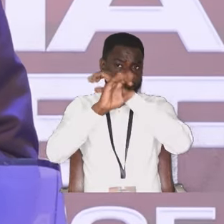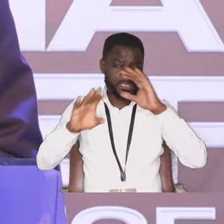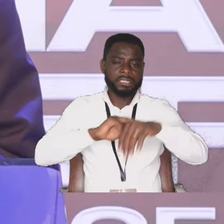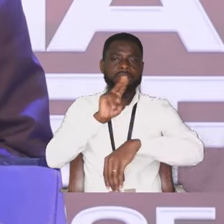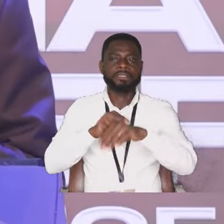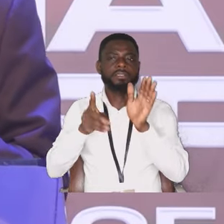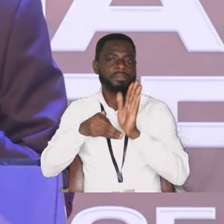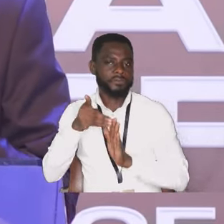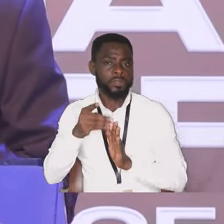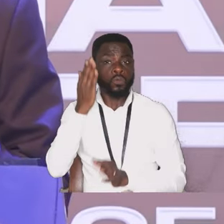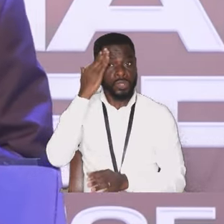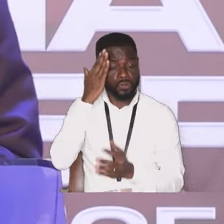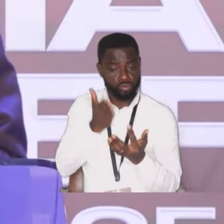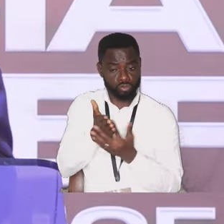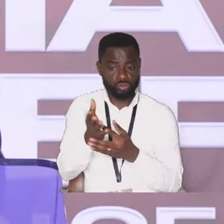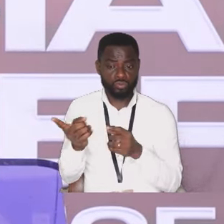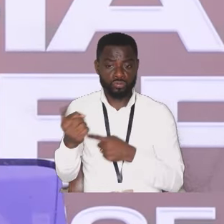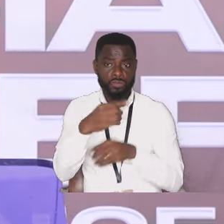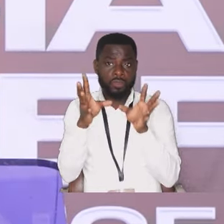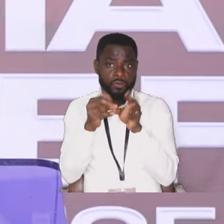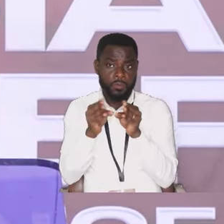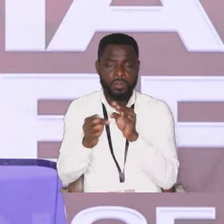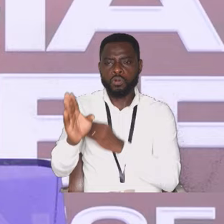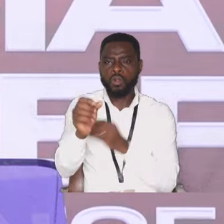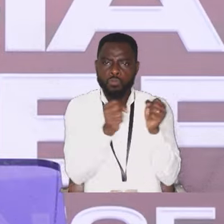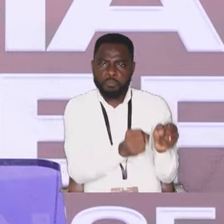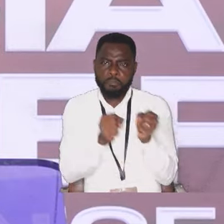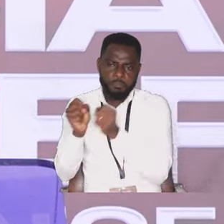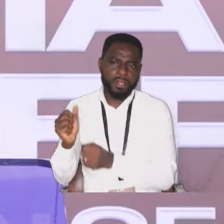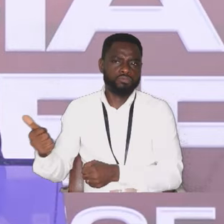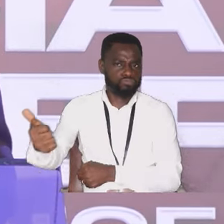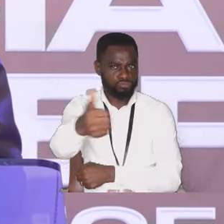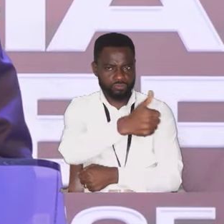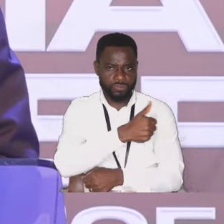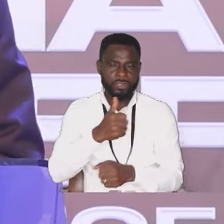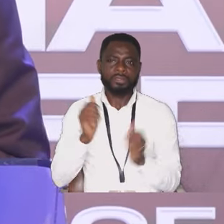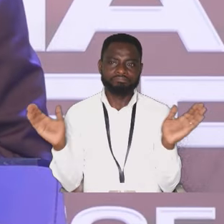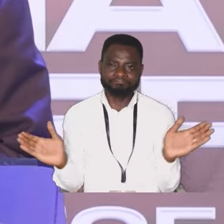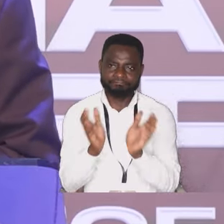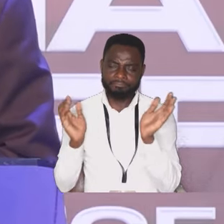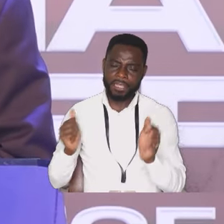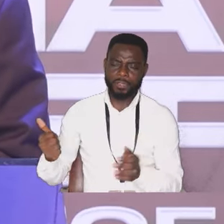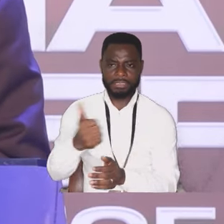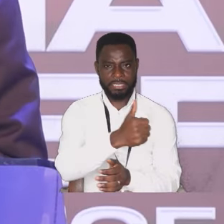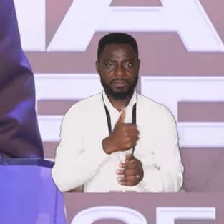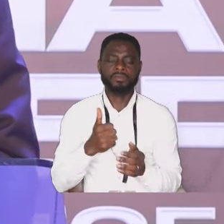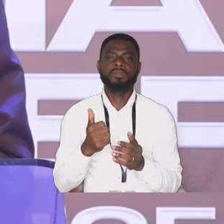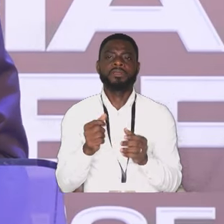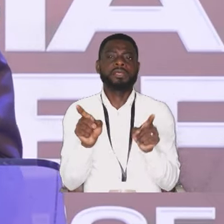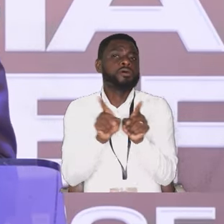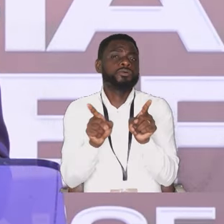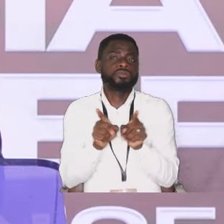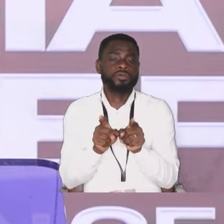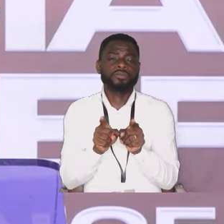know that through this conference, God will help us to empower ourselves, inspire ourselves, and then also